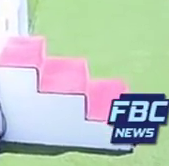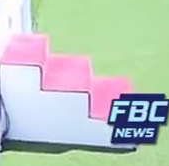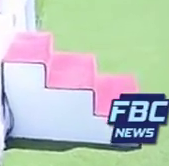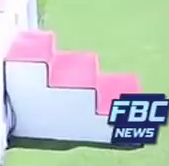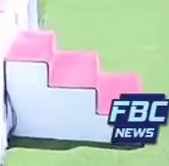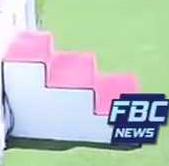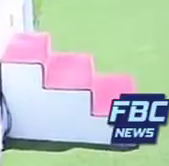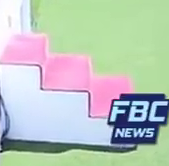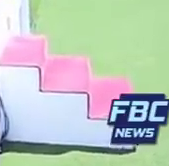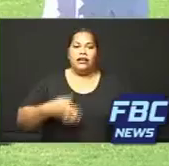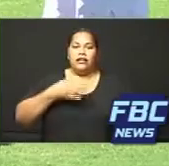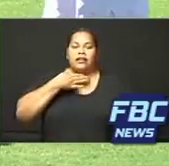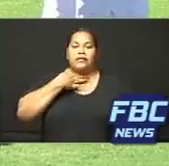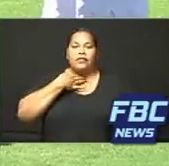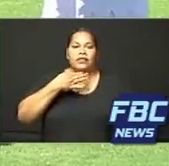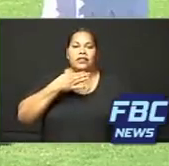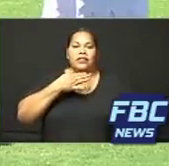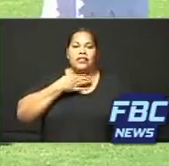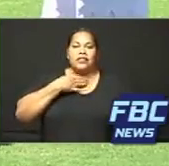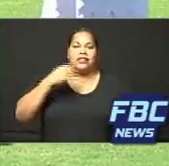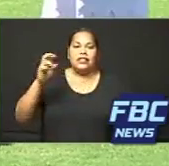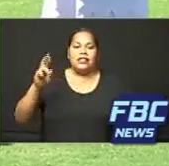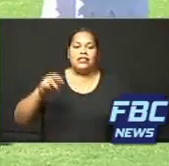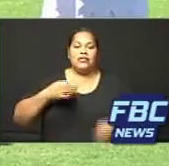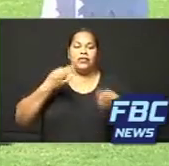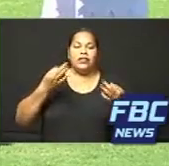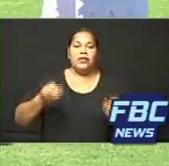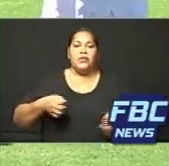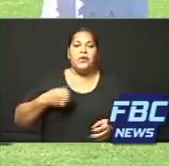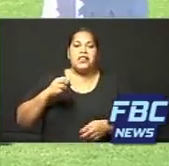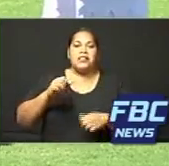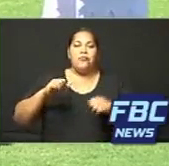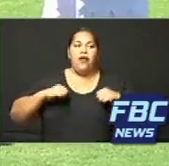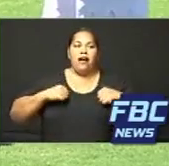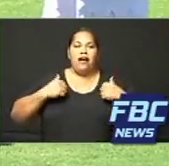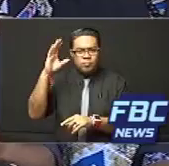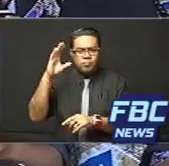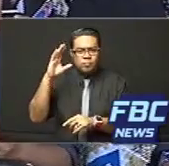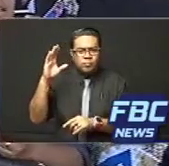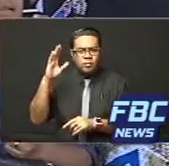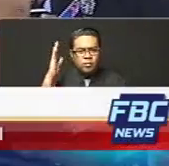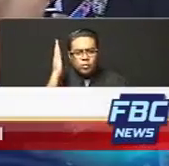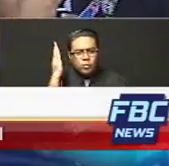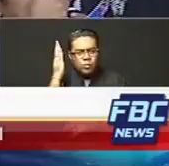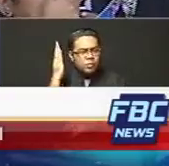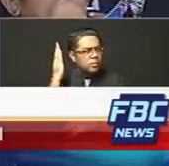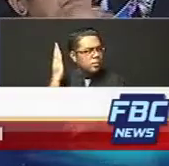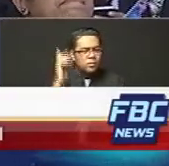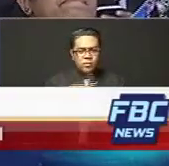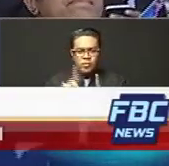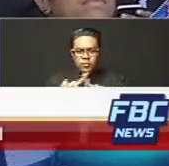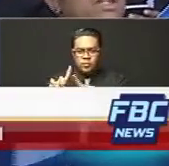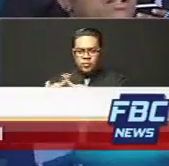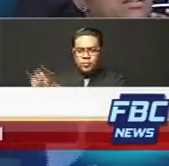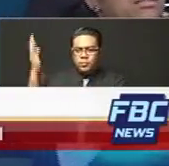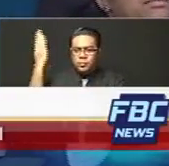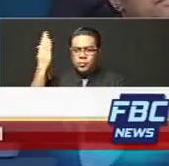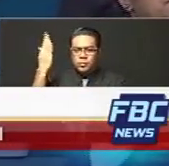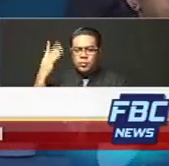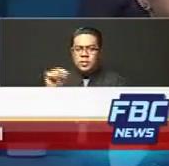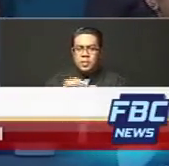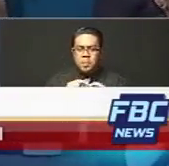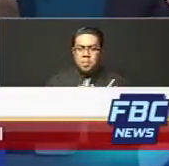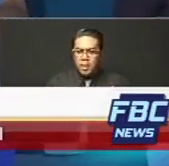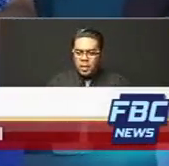guiding principle and has helped the government translate Fiji's economic growth and prosperity directly into opportunity for Fijians. He adds